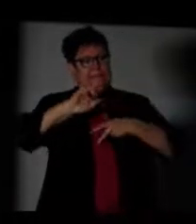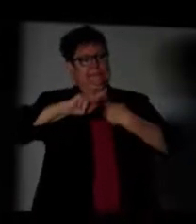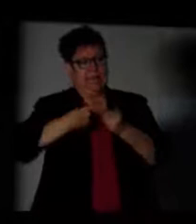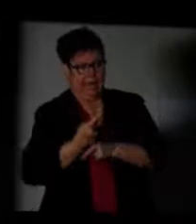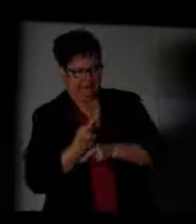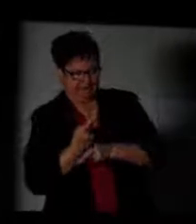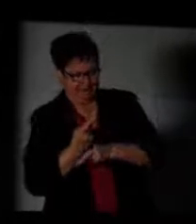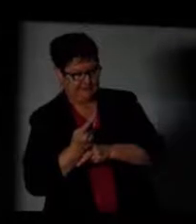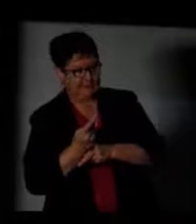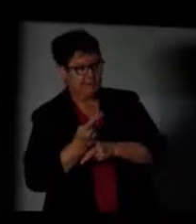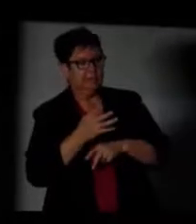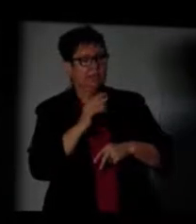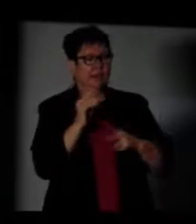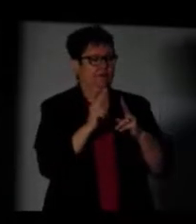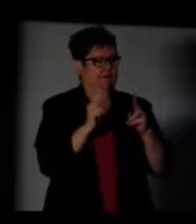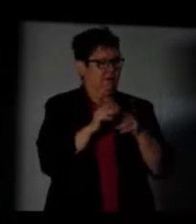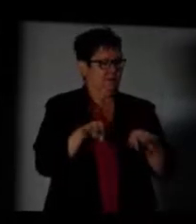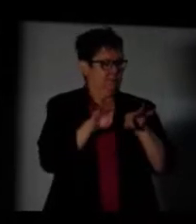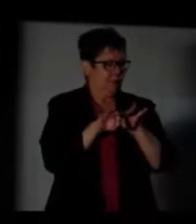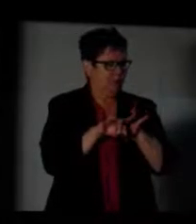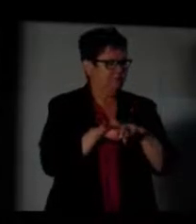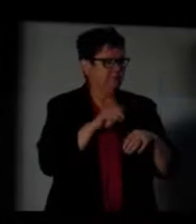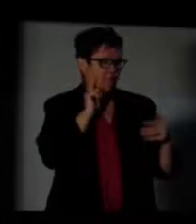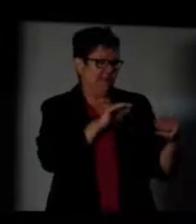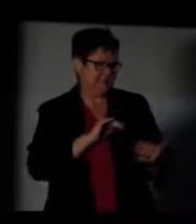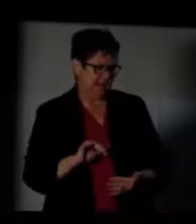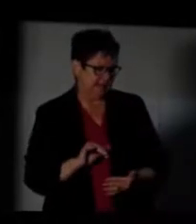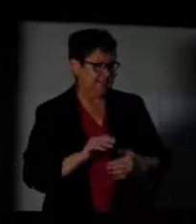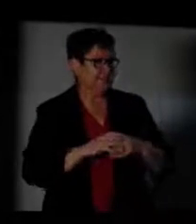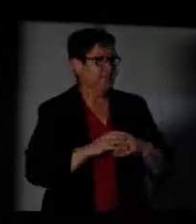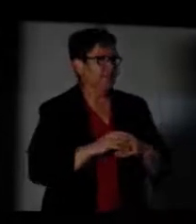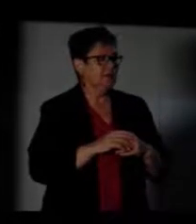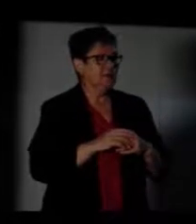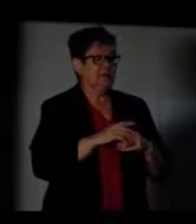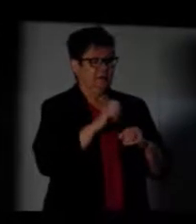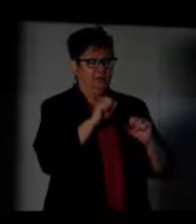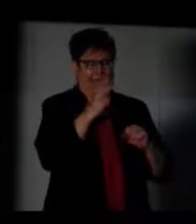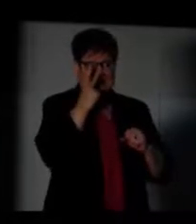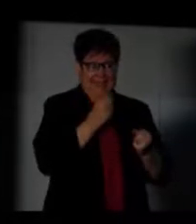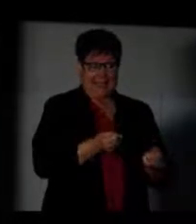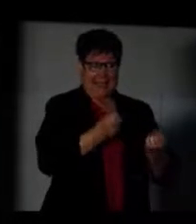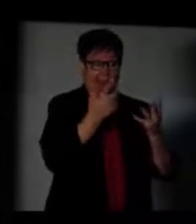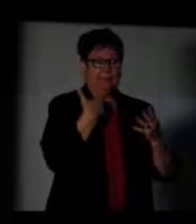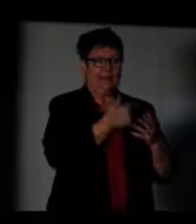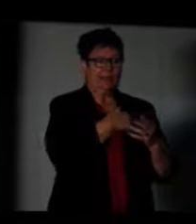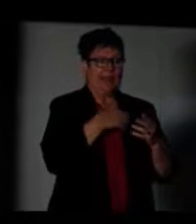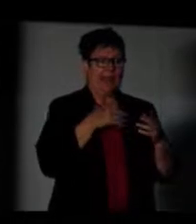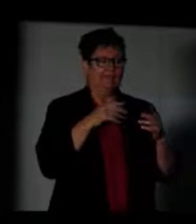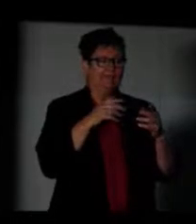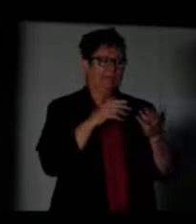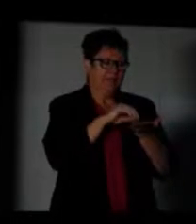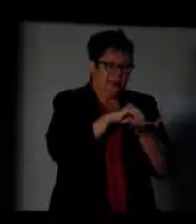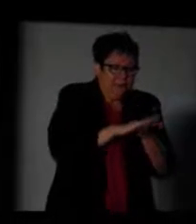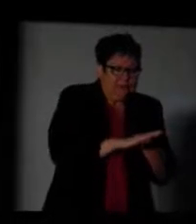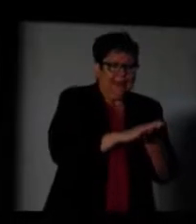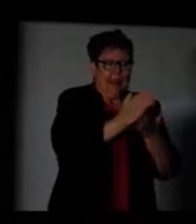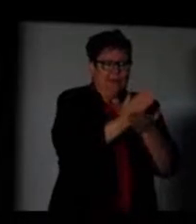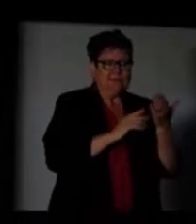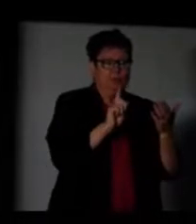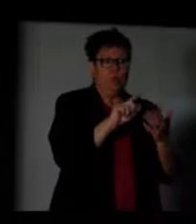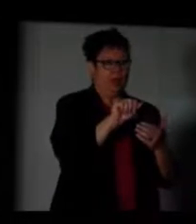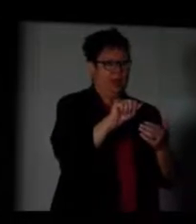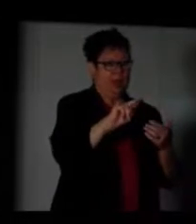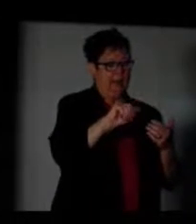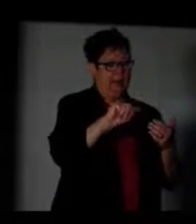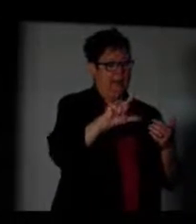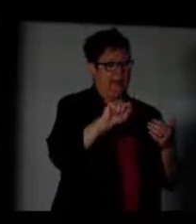biological studies are very important. You can then see how many of those we've actually got a line written down somewhere in analog form